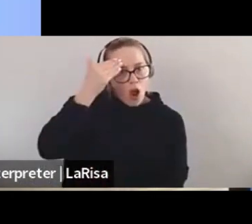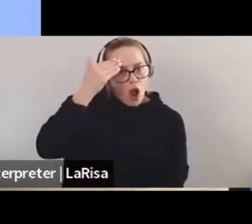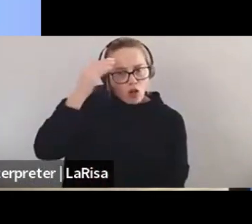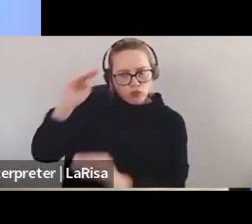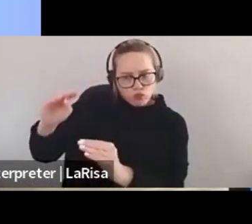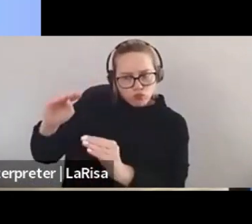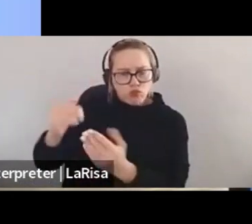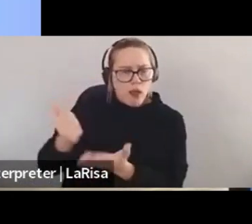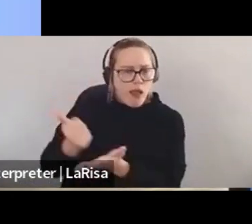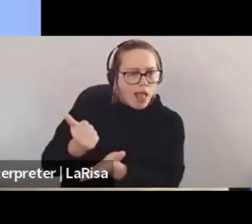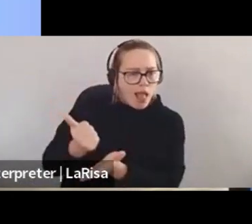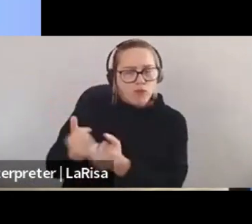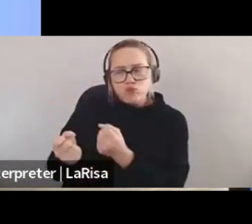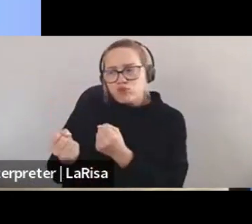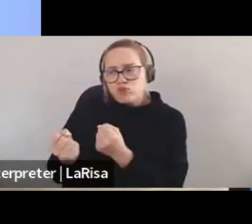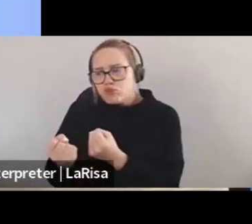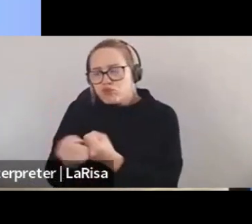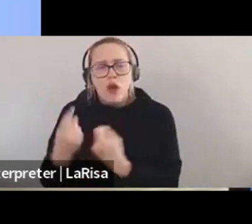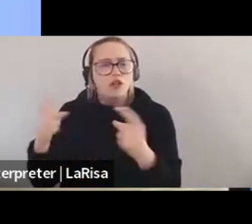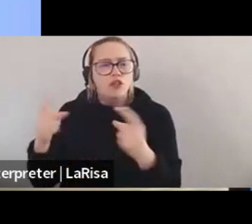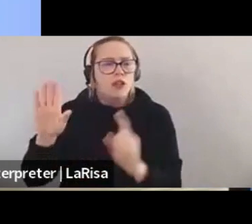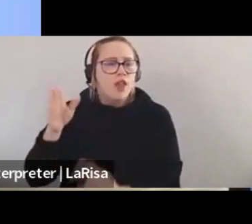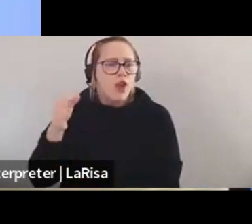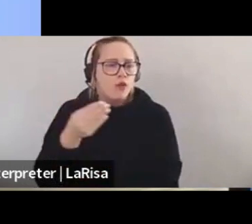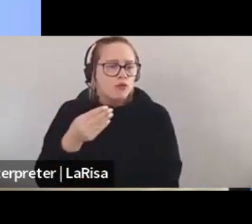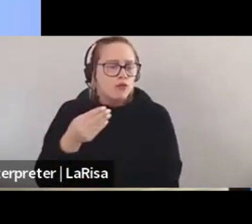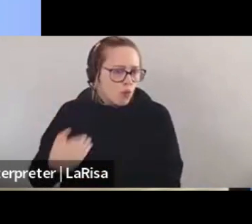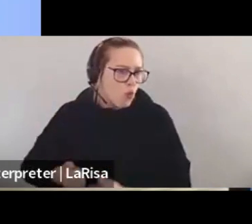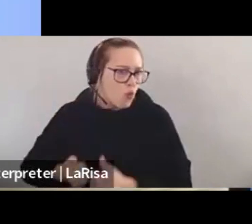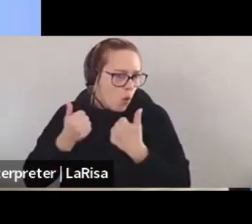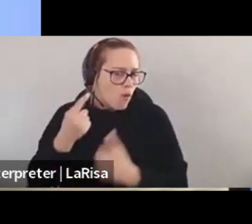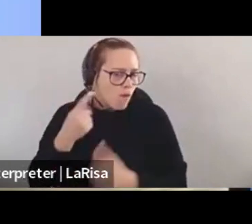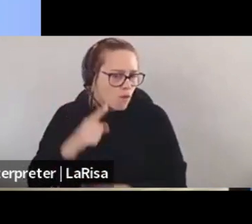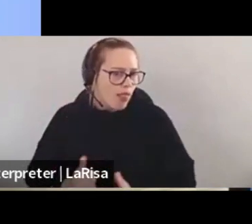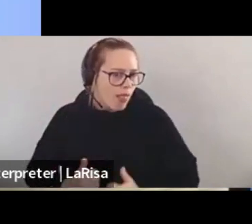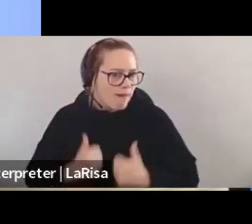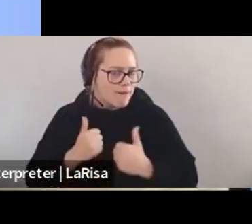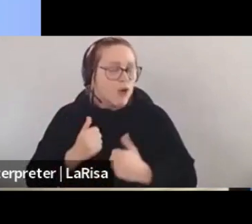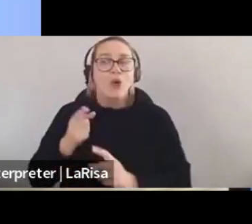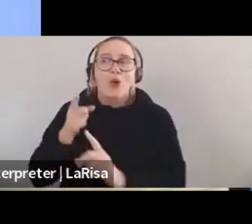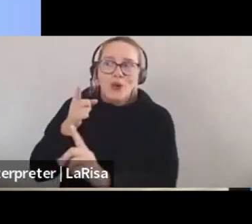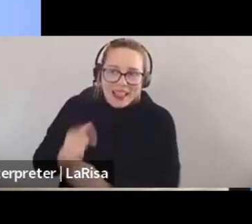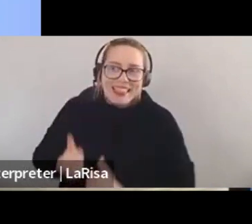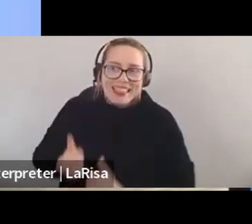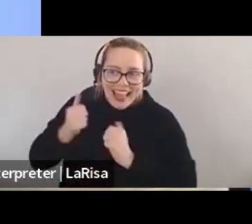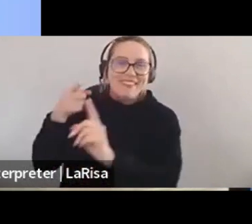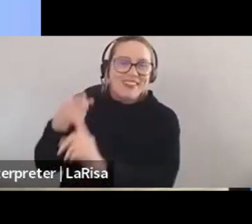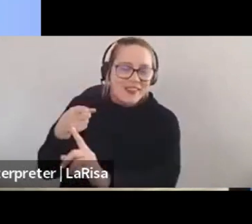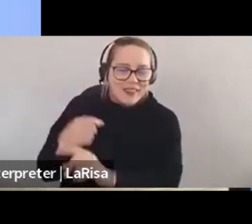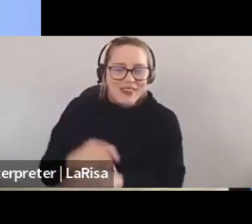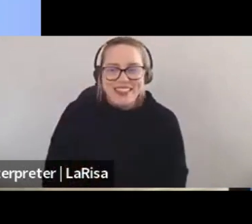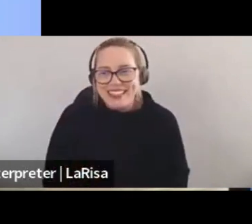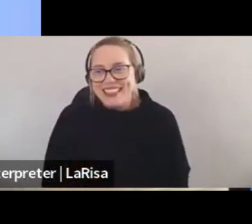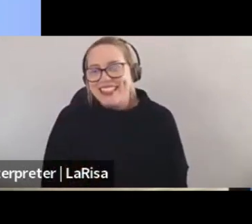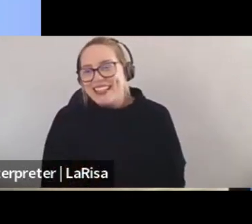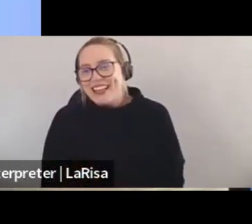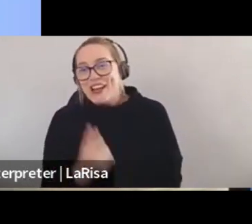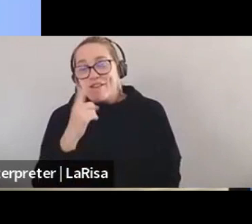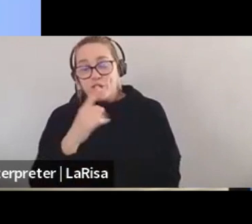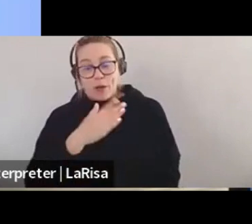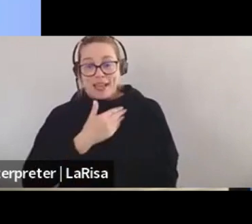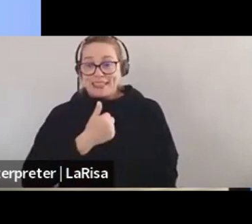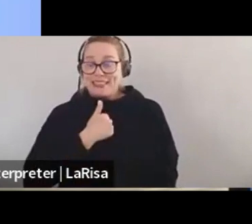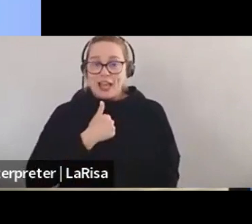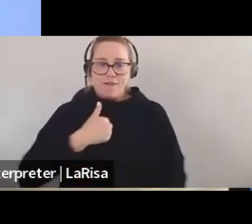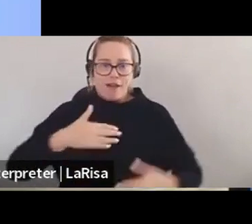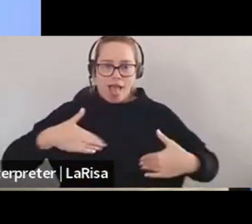knowledge and skills that will empower them to achieve their health goals. So we are excited to have both of them. And